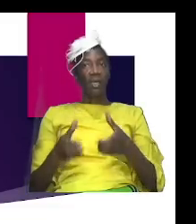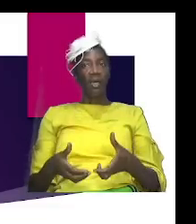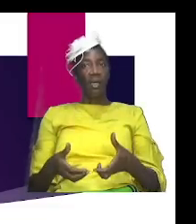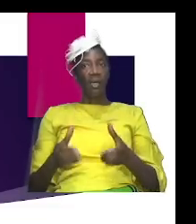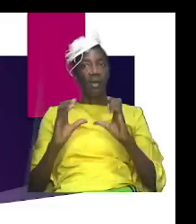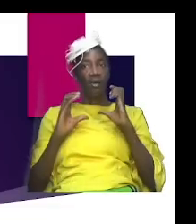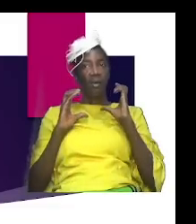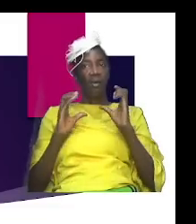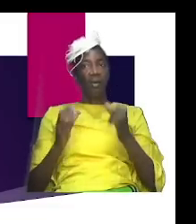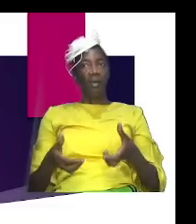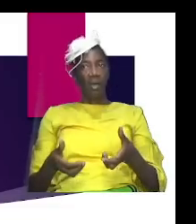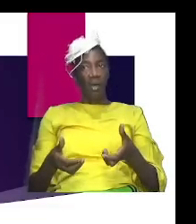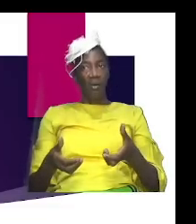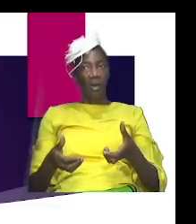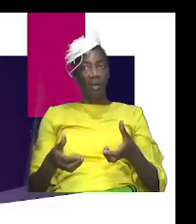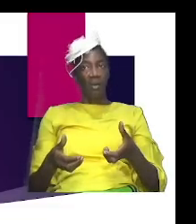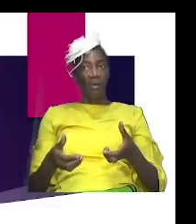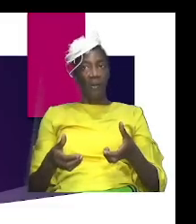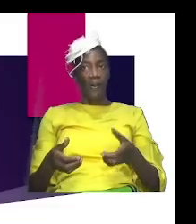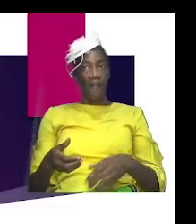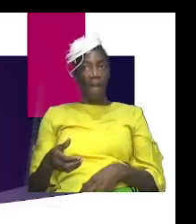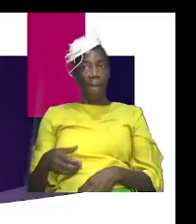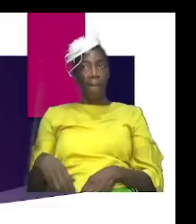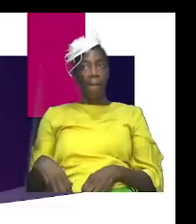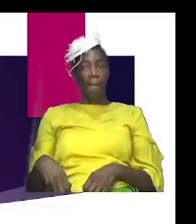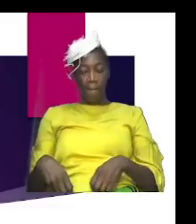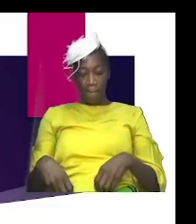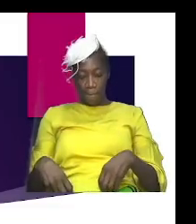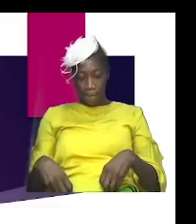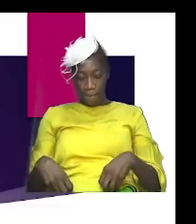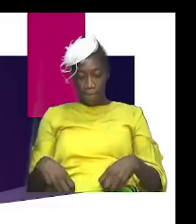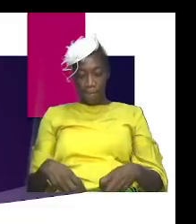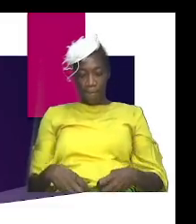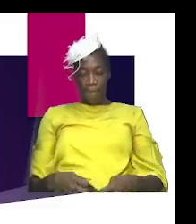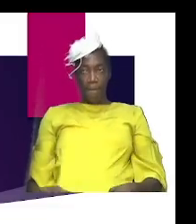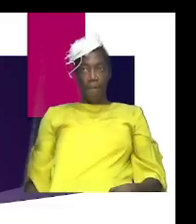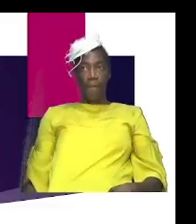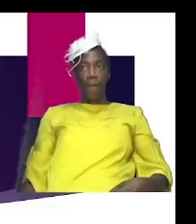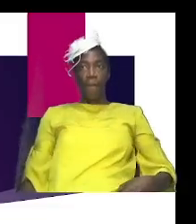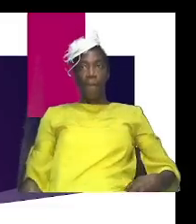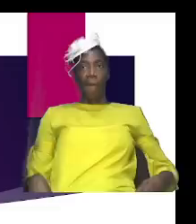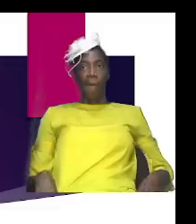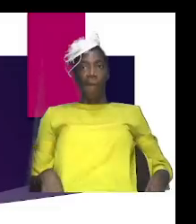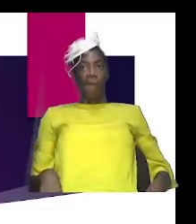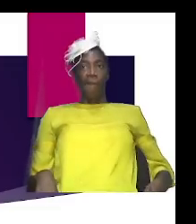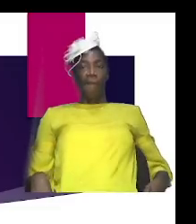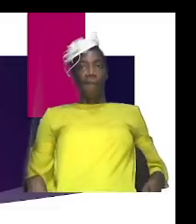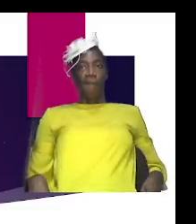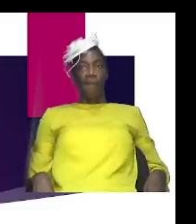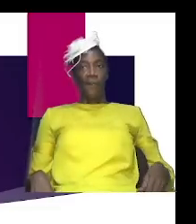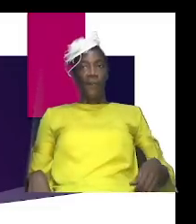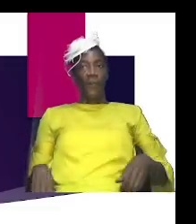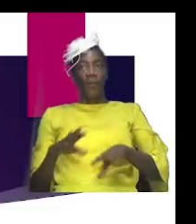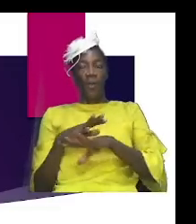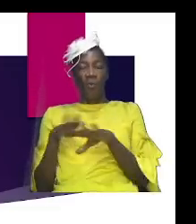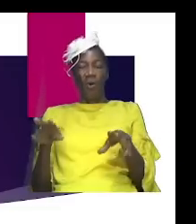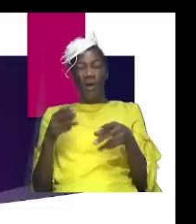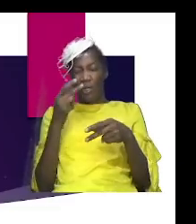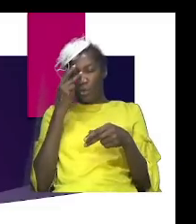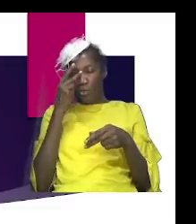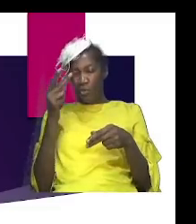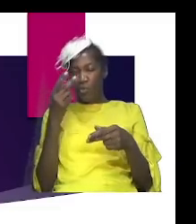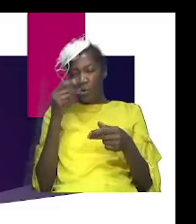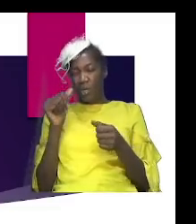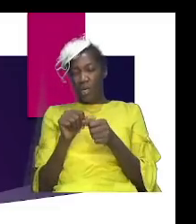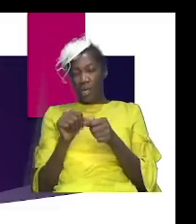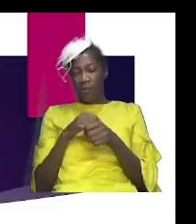about character. Two different things. Wood, hay, and stubble, they are concerned about reputation and they want to look good in everybody's eyes. But